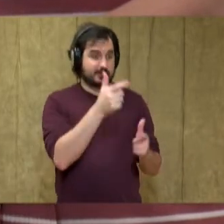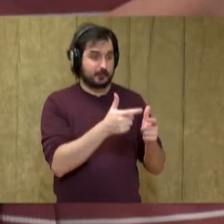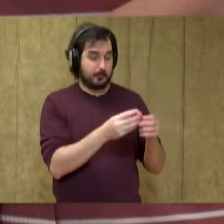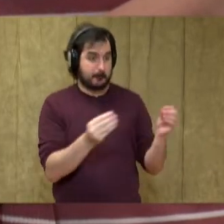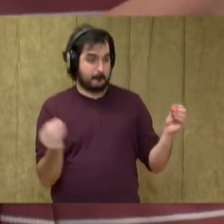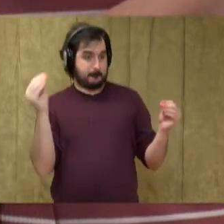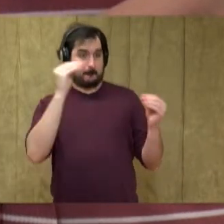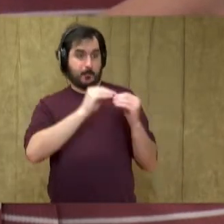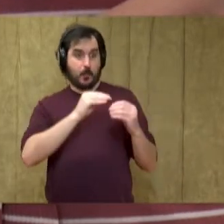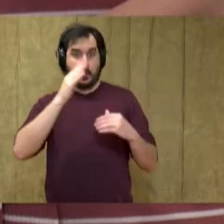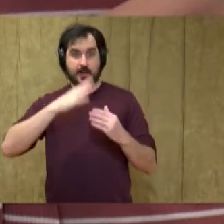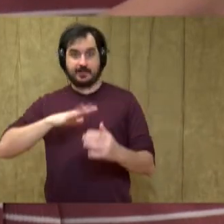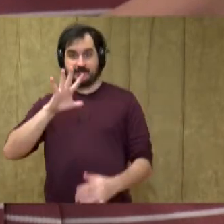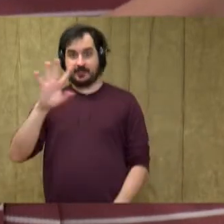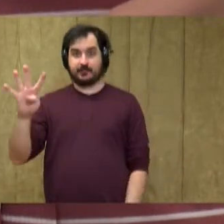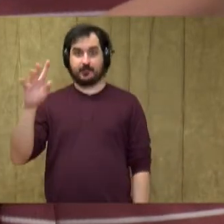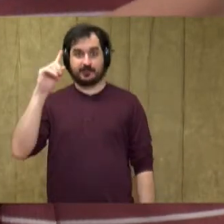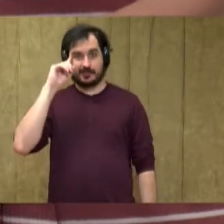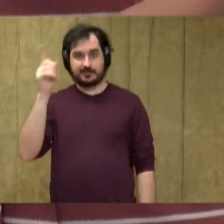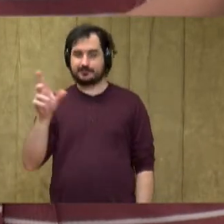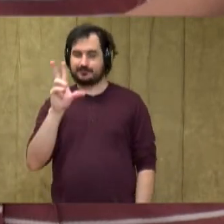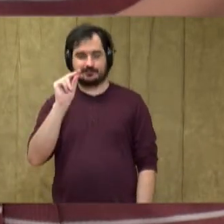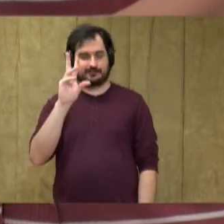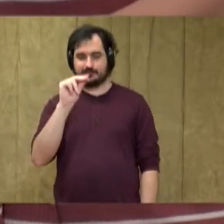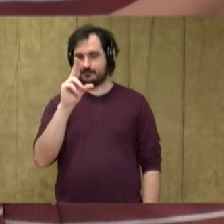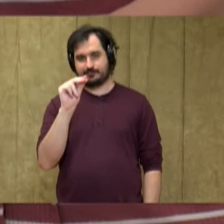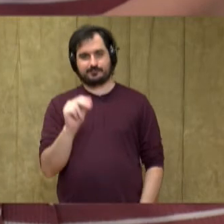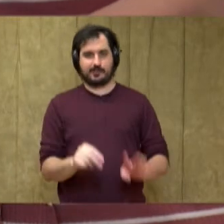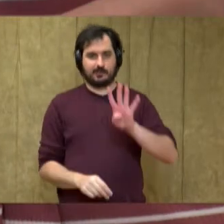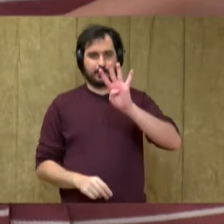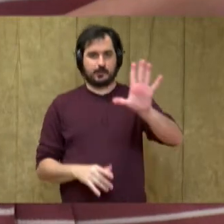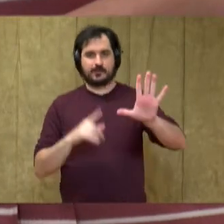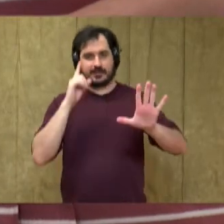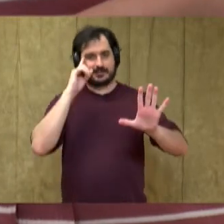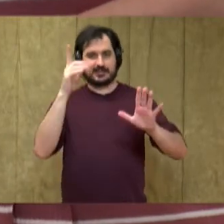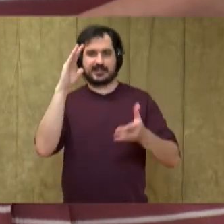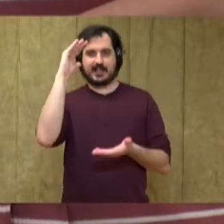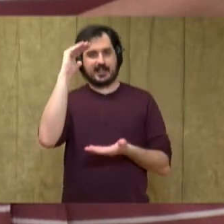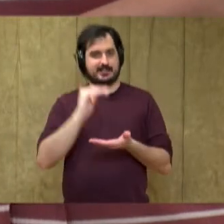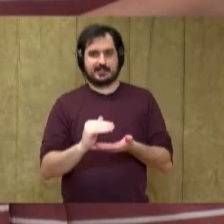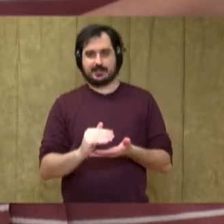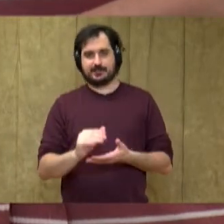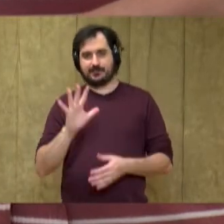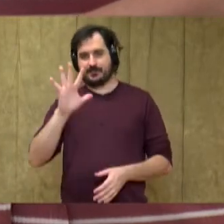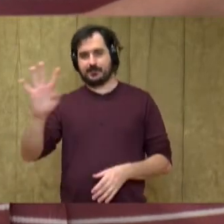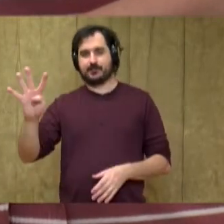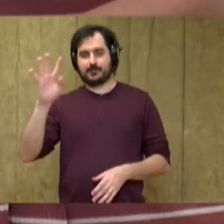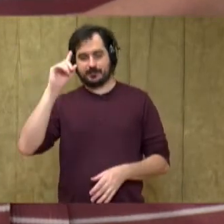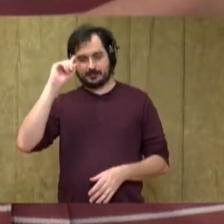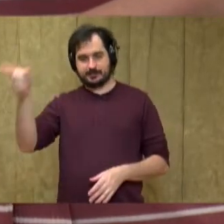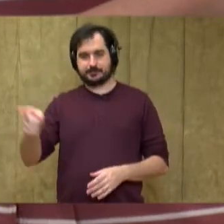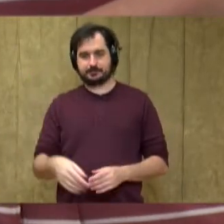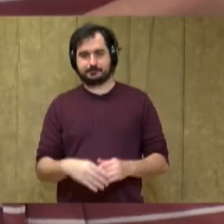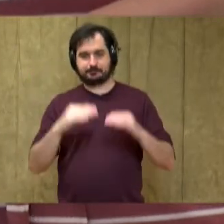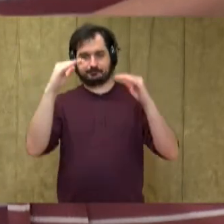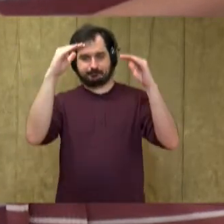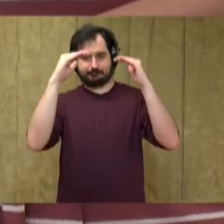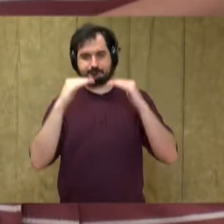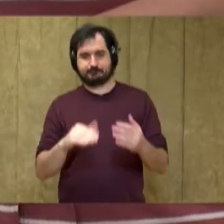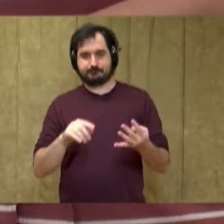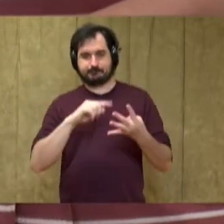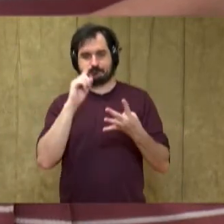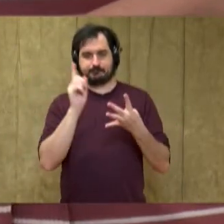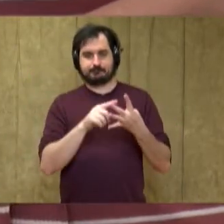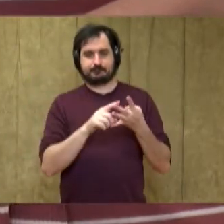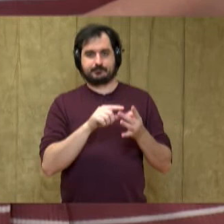cents? No, 45 cents is less than, right? So let's look at our next one. 23